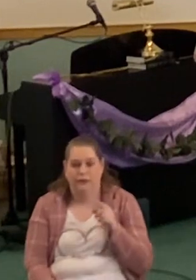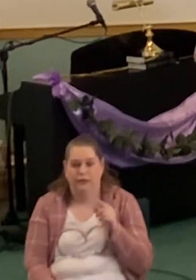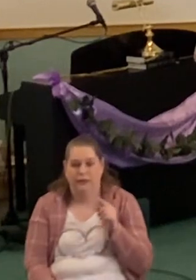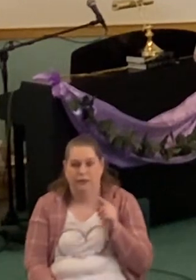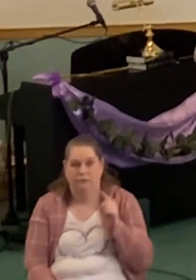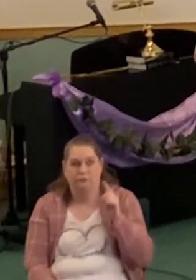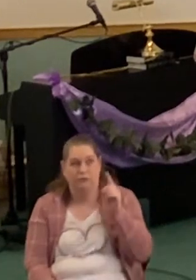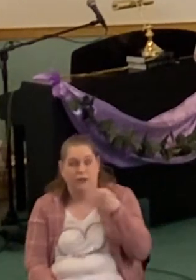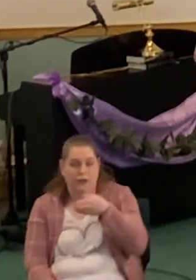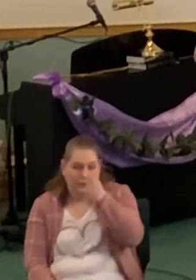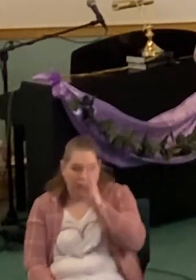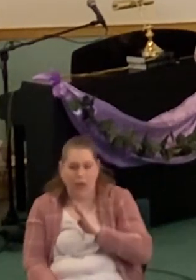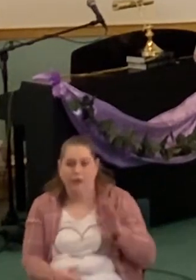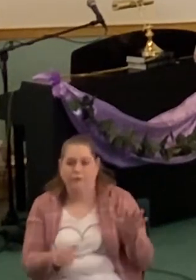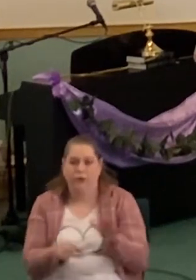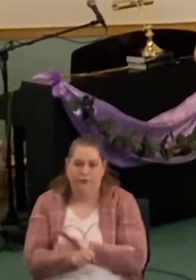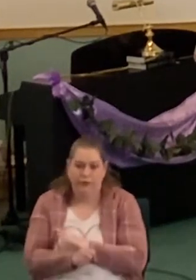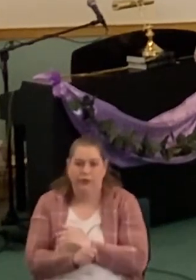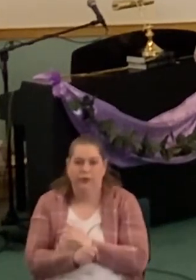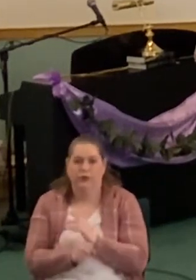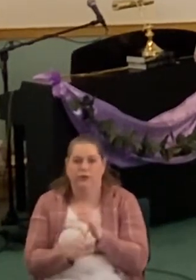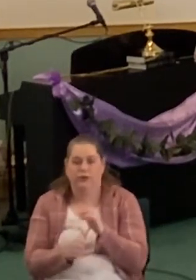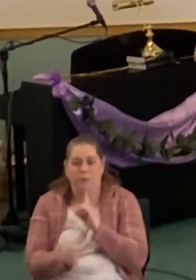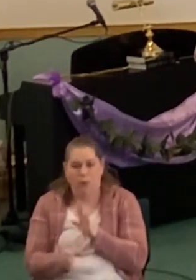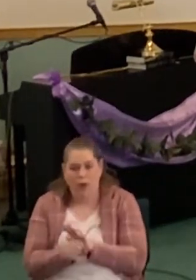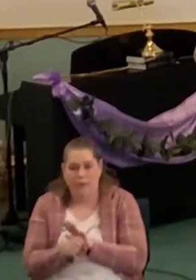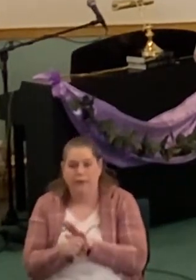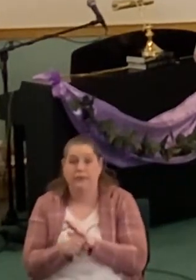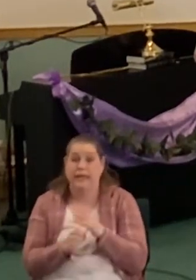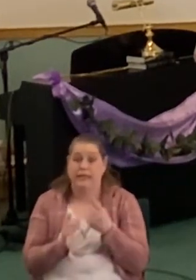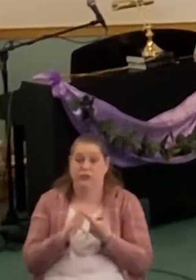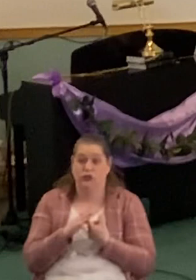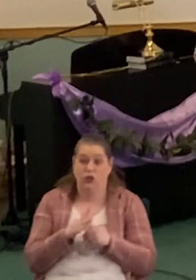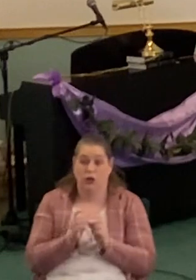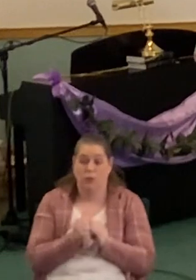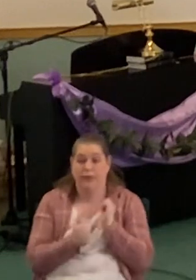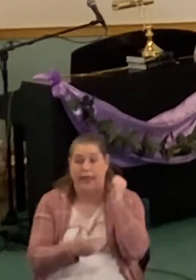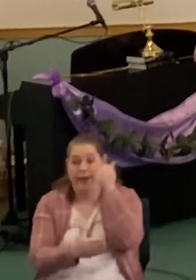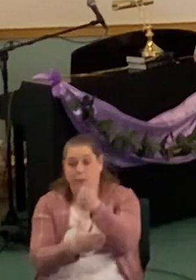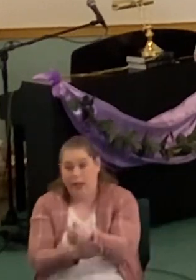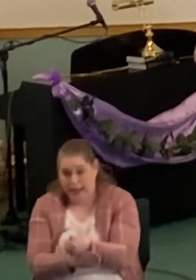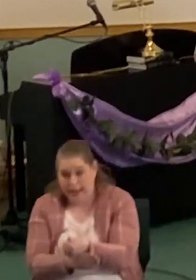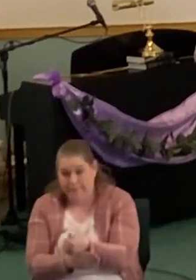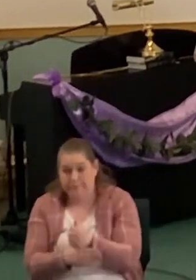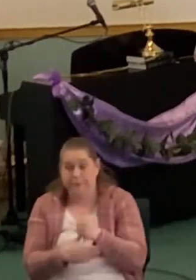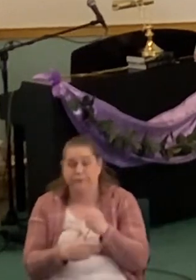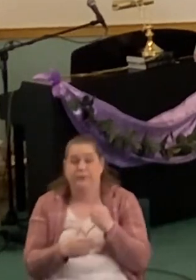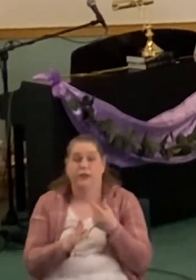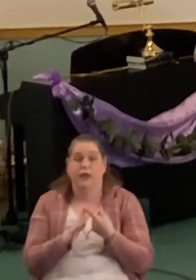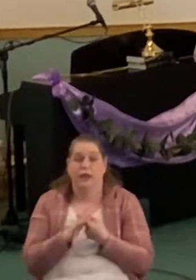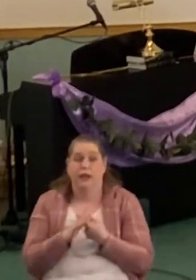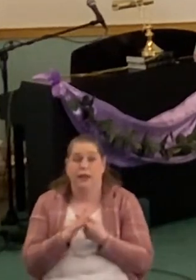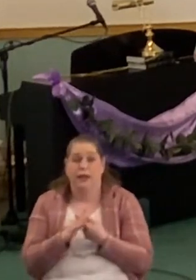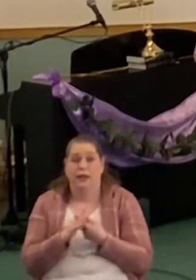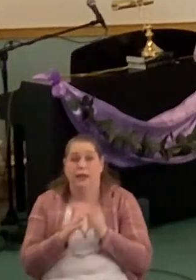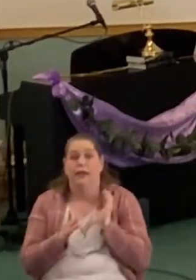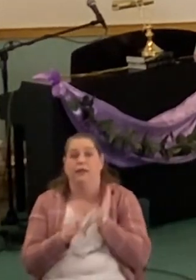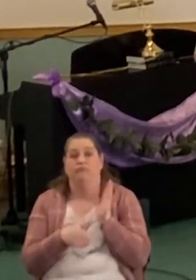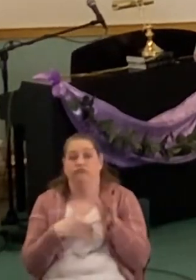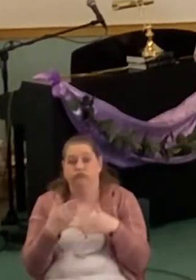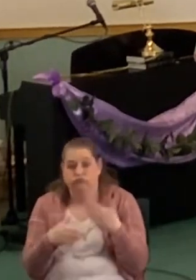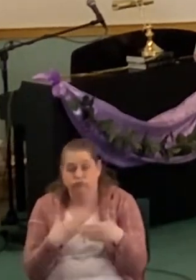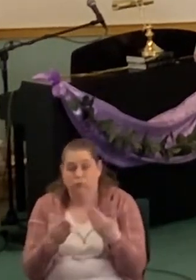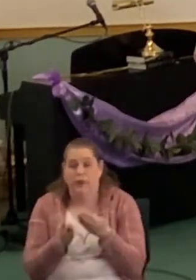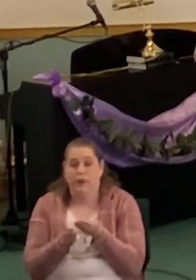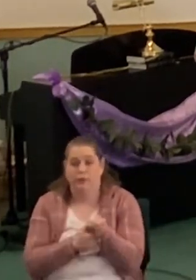fulfilled that promise that started with Abraham, that was fulfilled through the Old Testament law of Moses, that came through the tribe